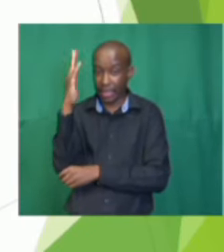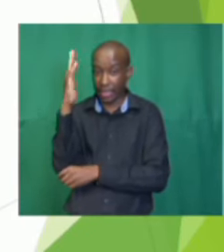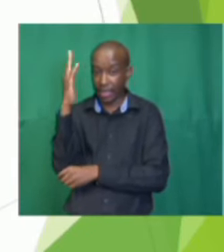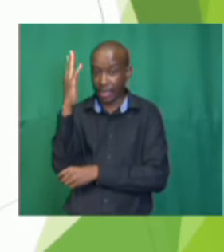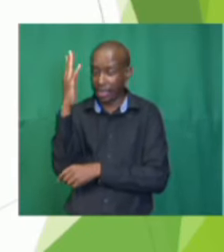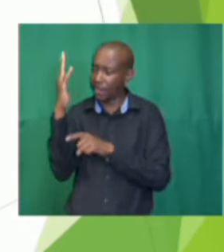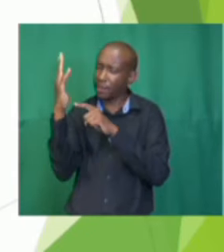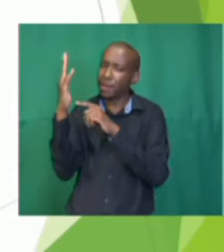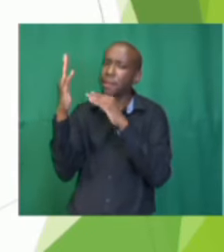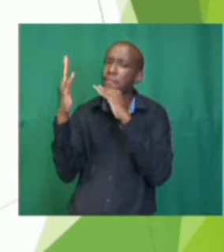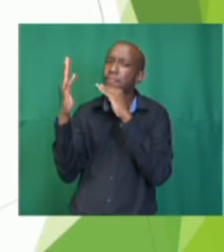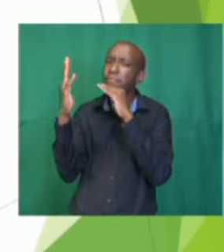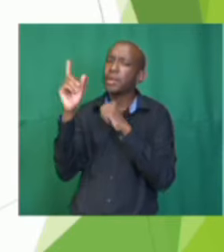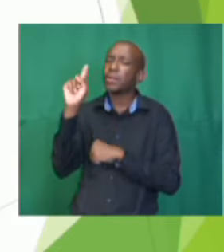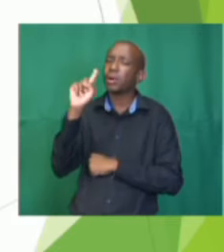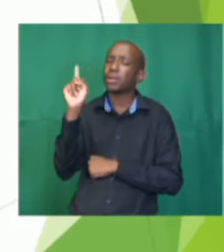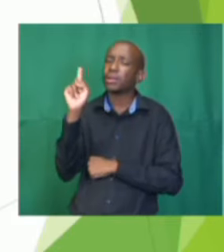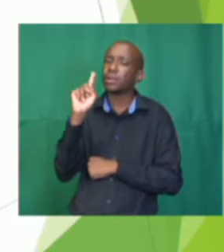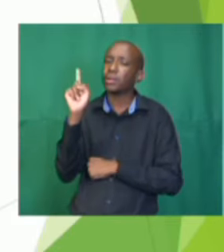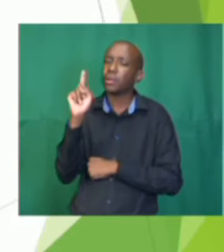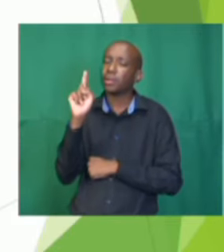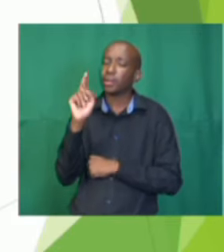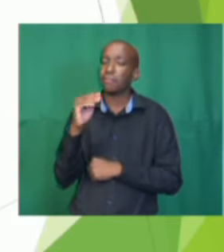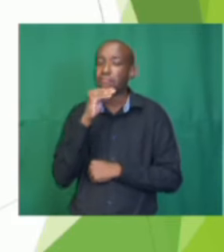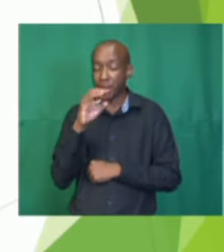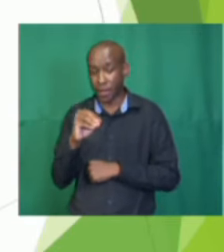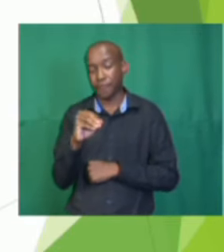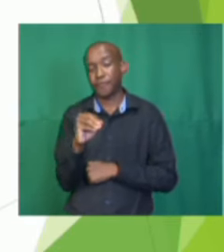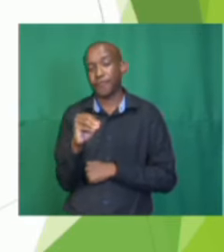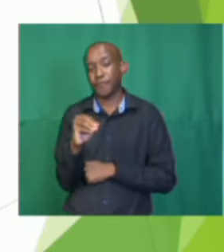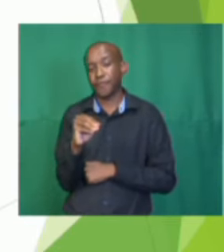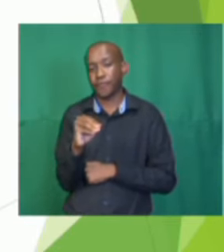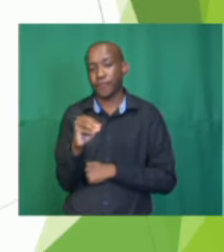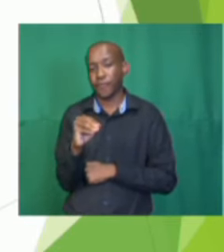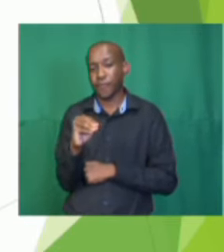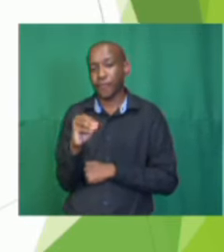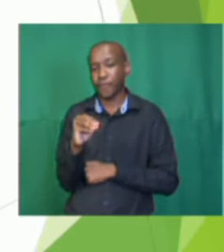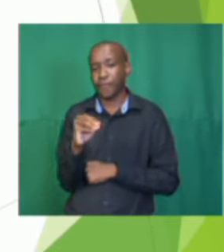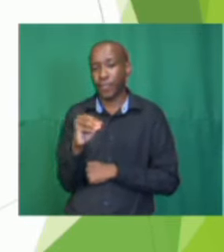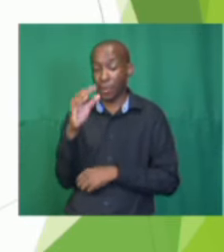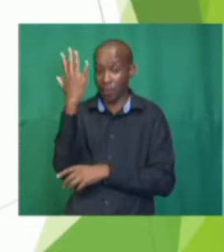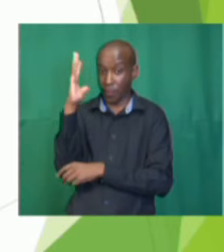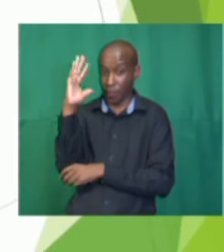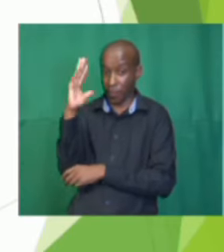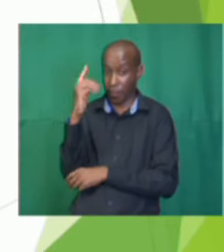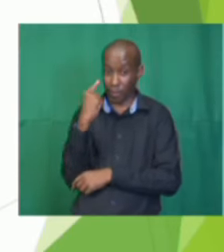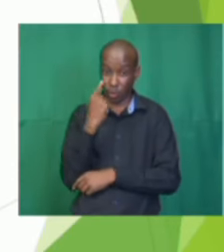spread also had a symbolic meaning. We saw the palm leaves on the picture that